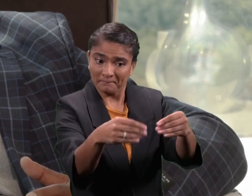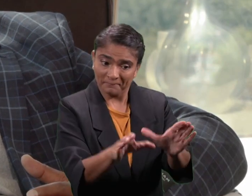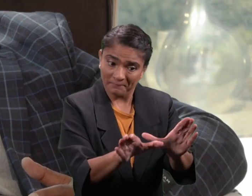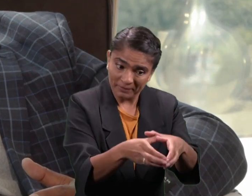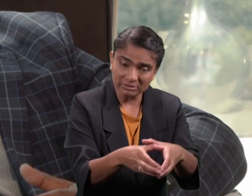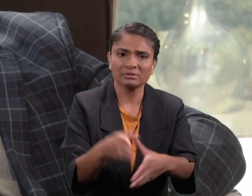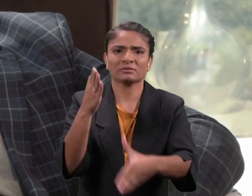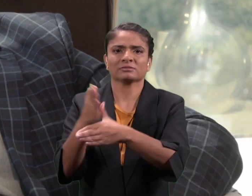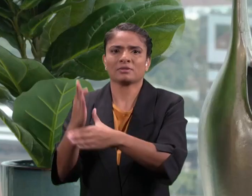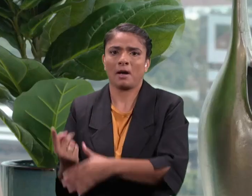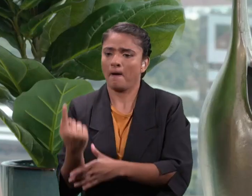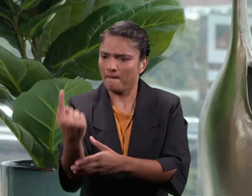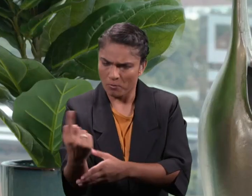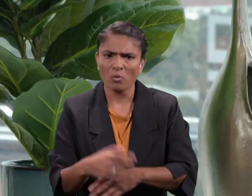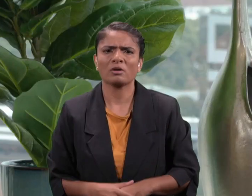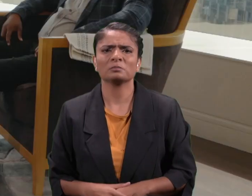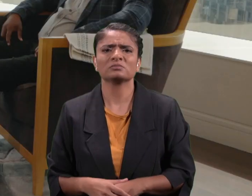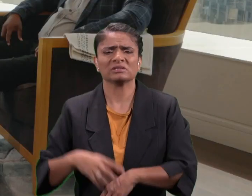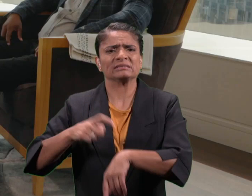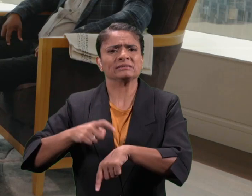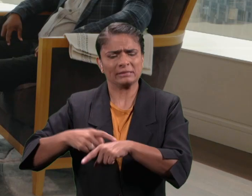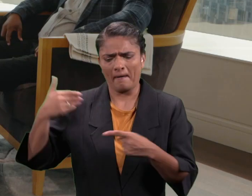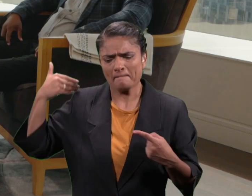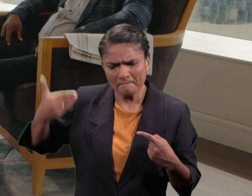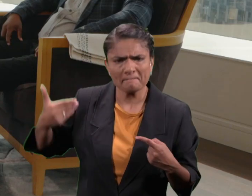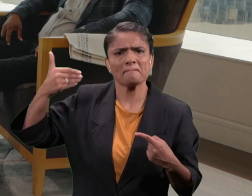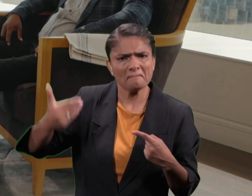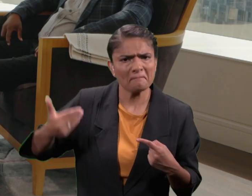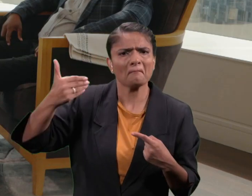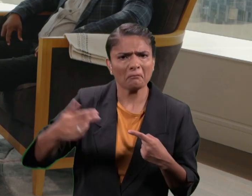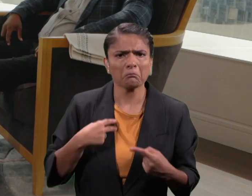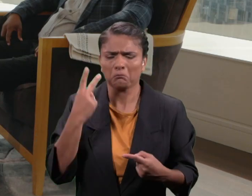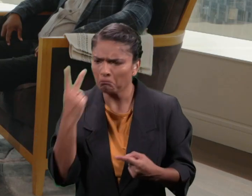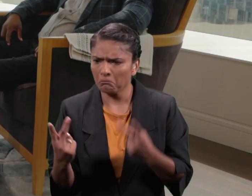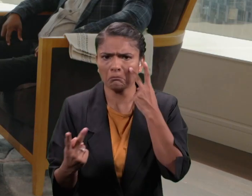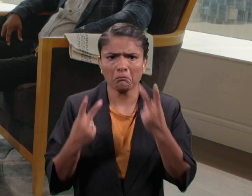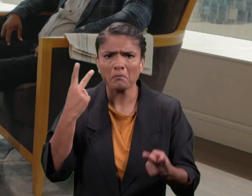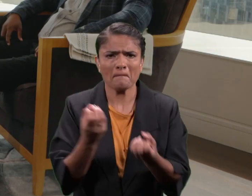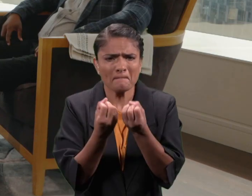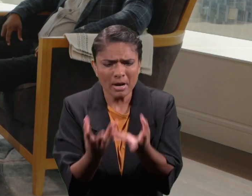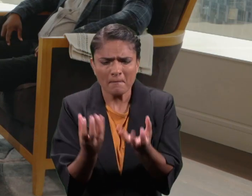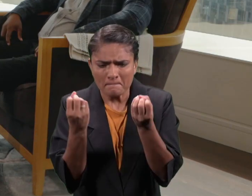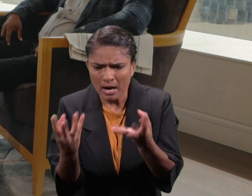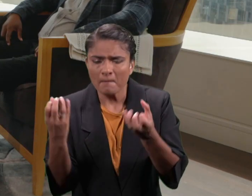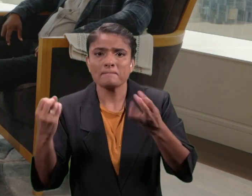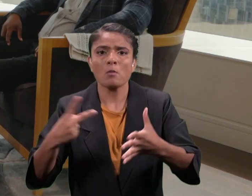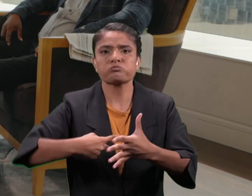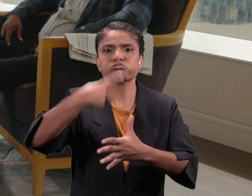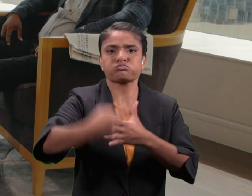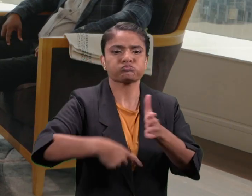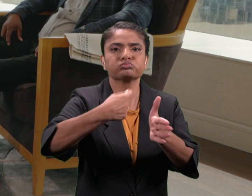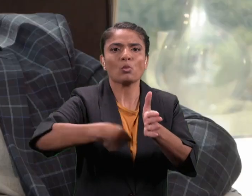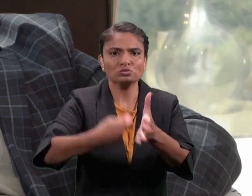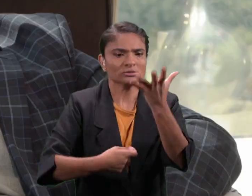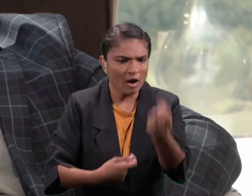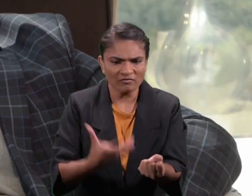the business, the employer. From a number of occasions and many